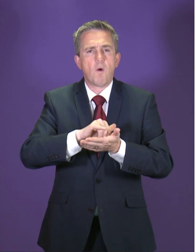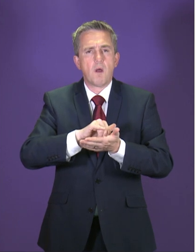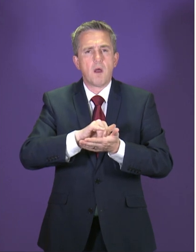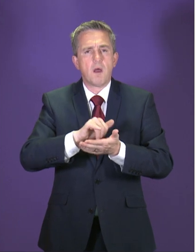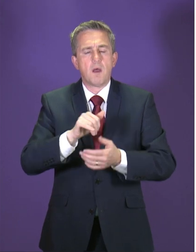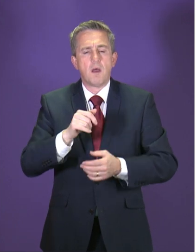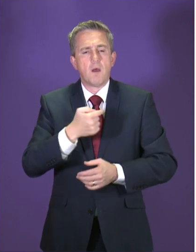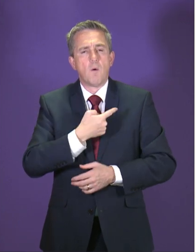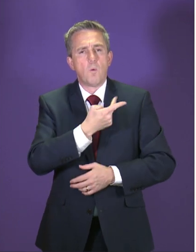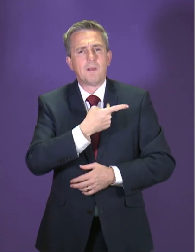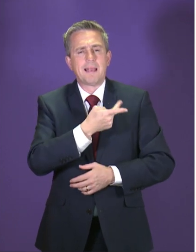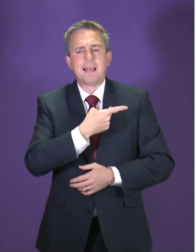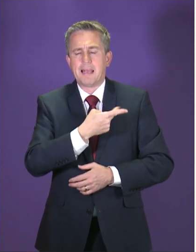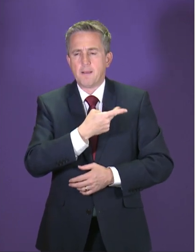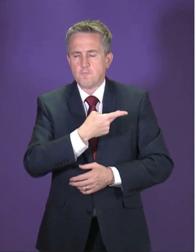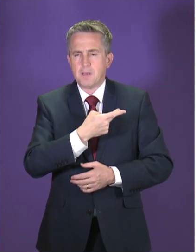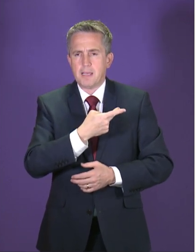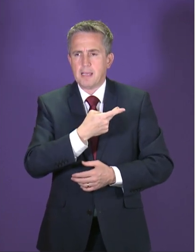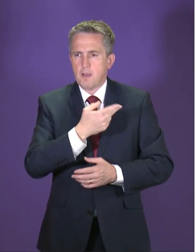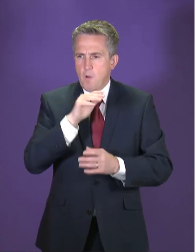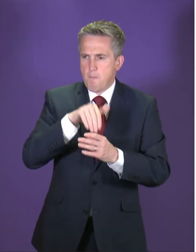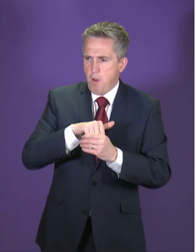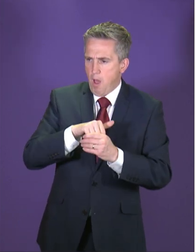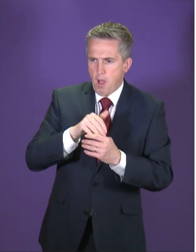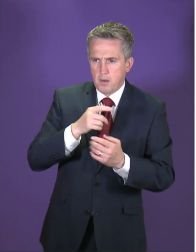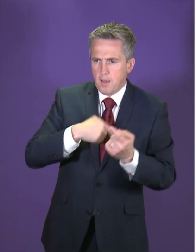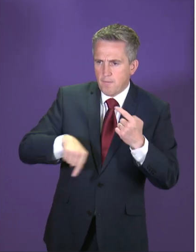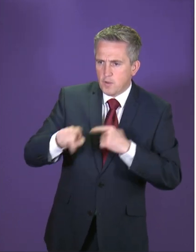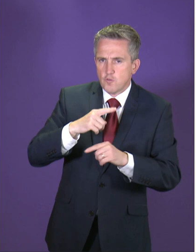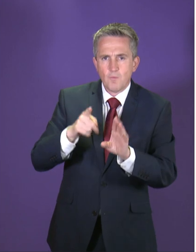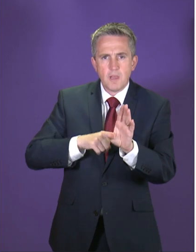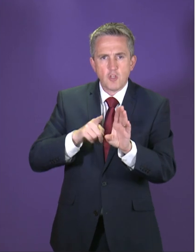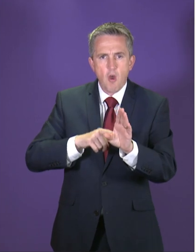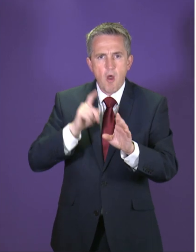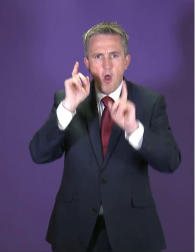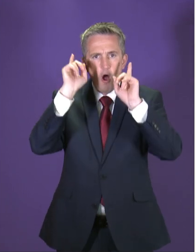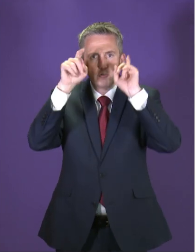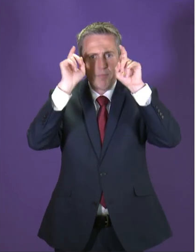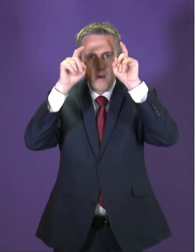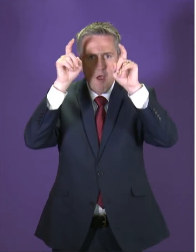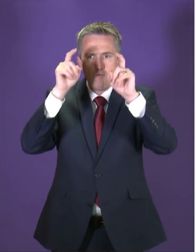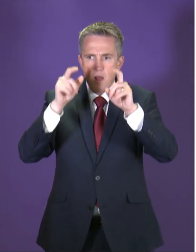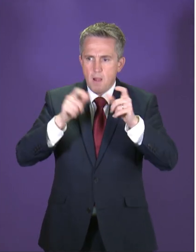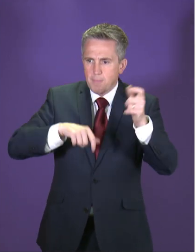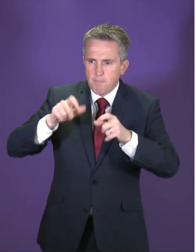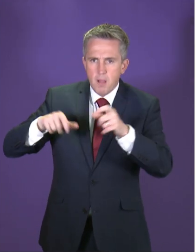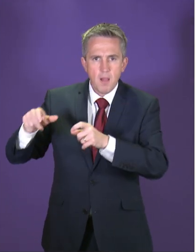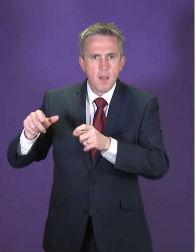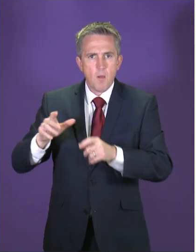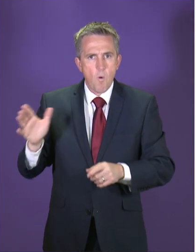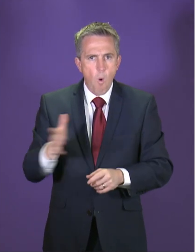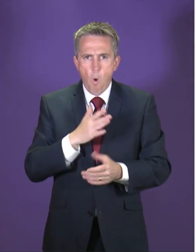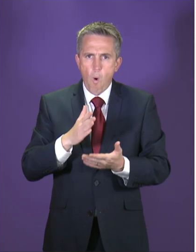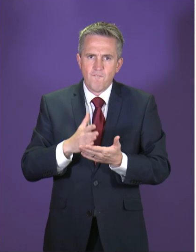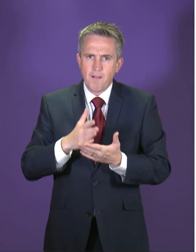group, including these very, very young entrepreneurial thinking citizen